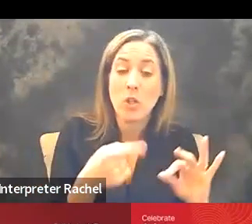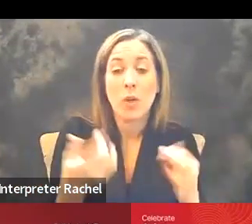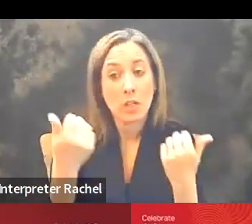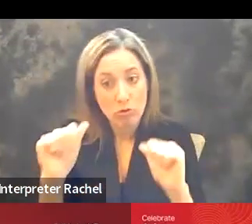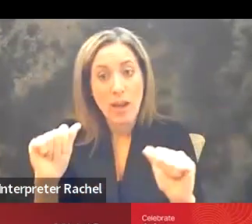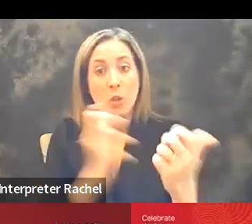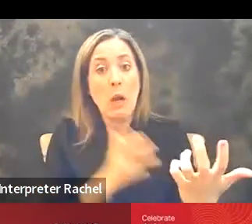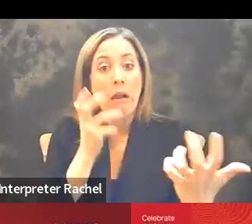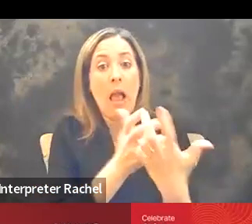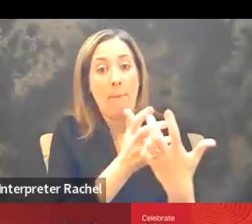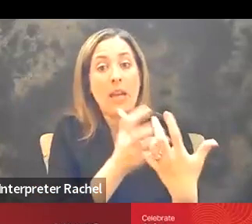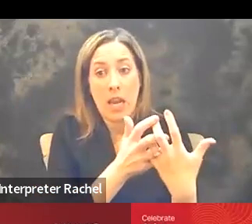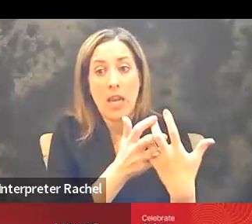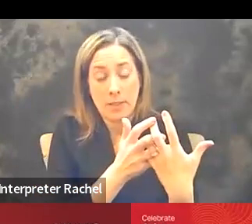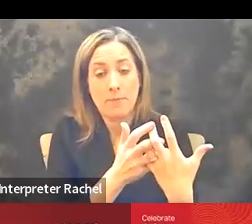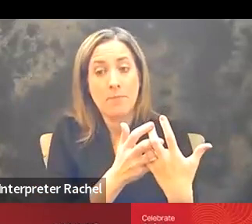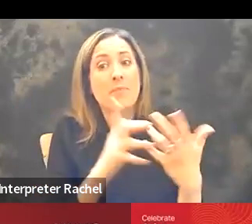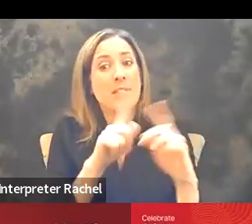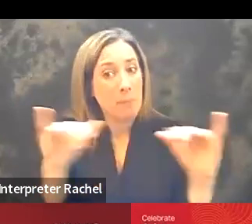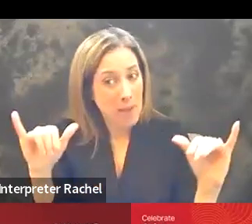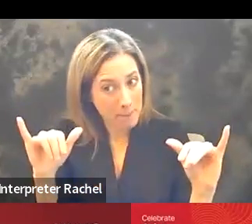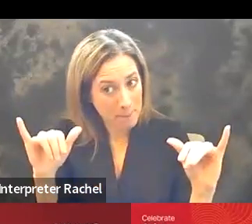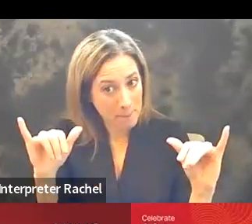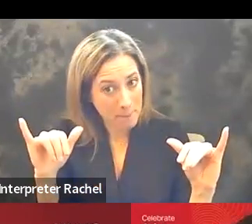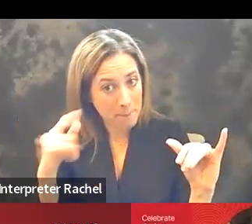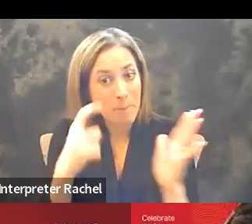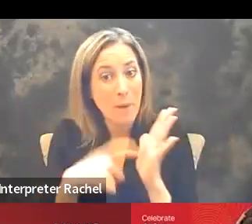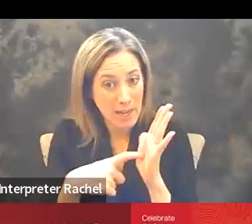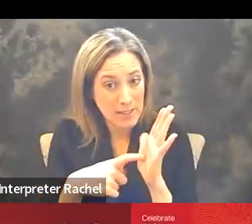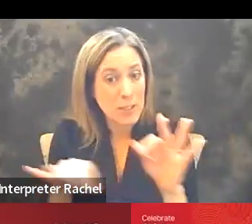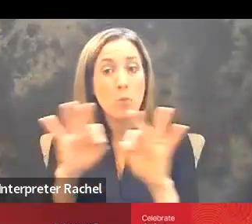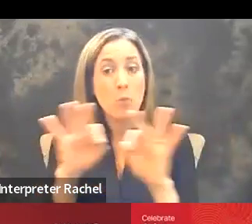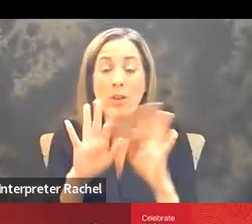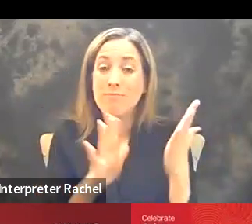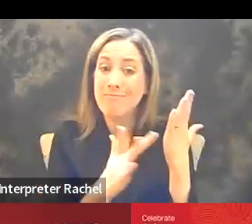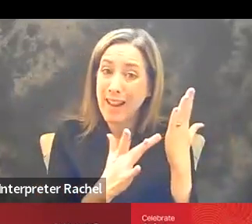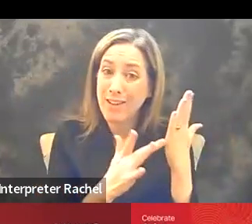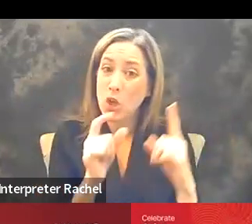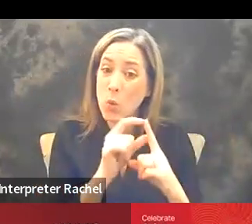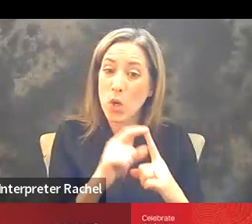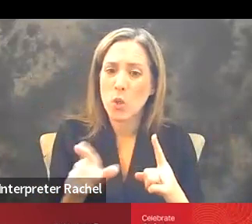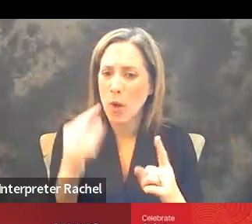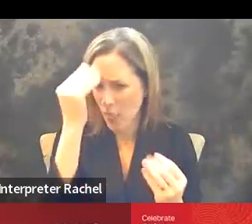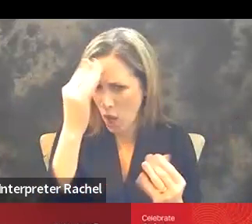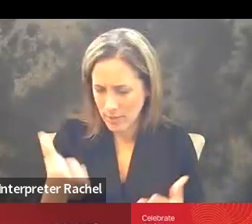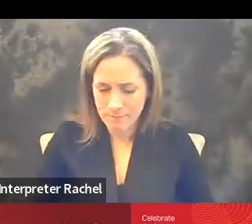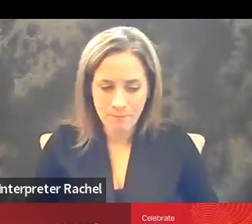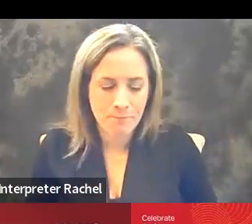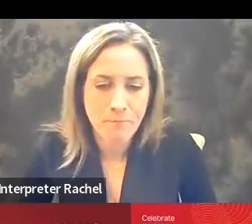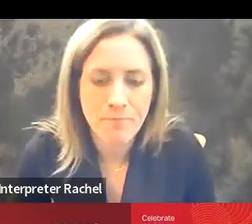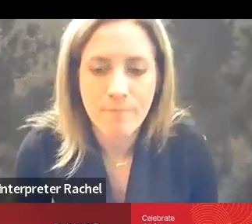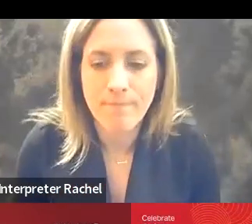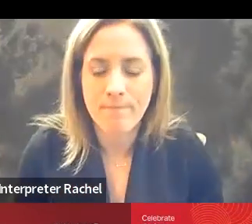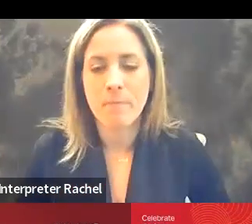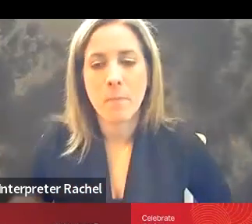be accommodating, but also recognize the importance of using technical terms. What are your thoughts? I